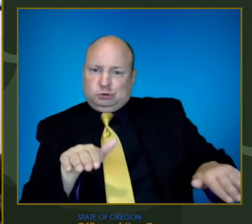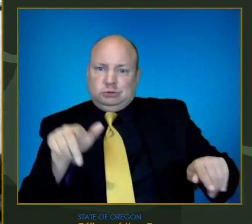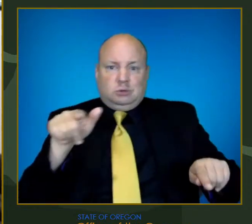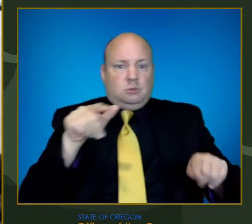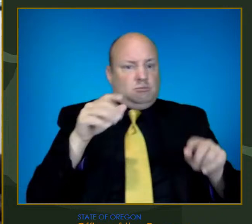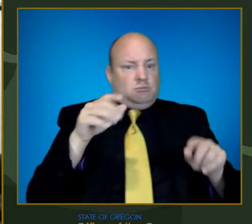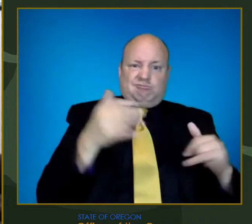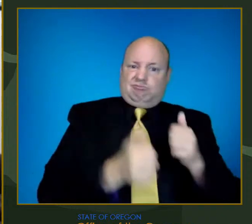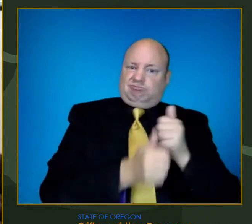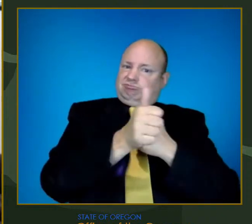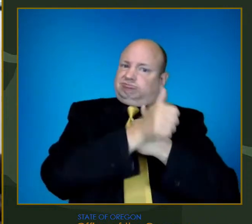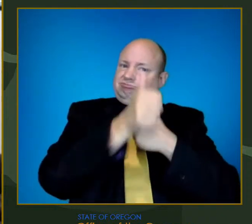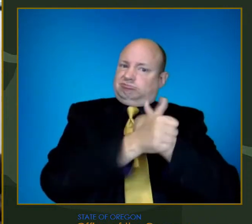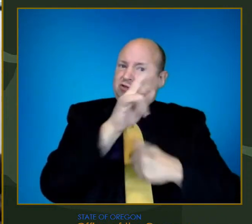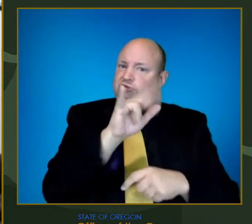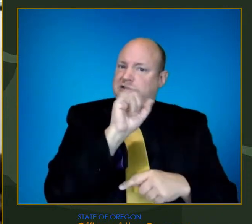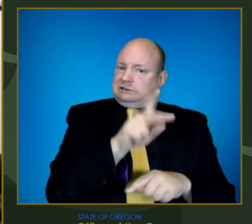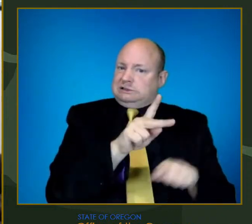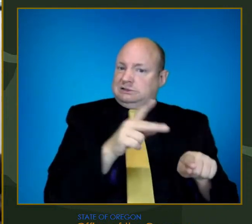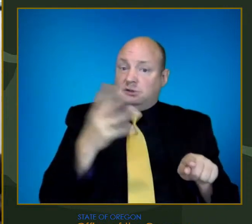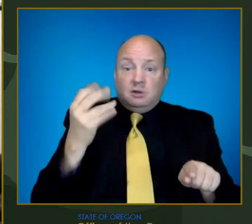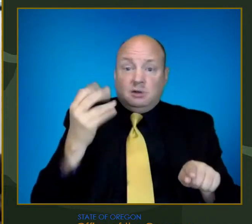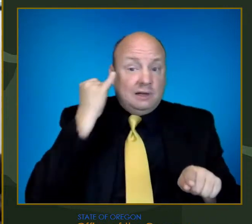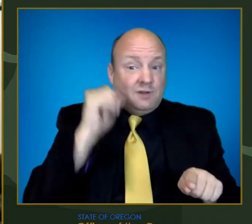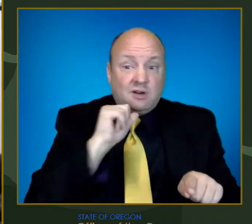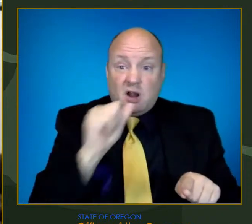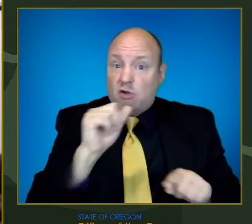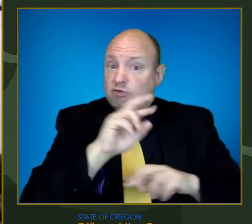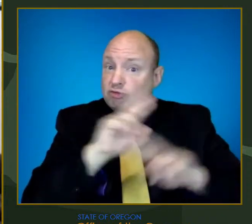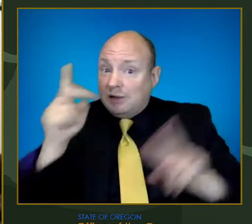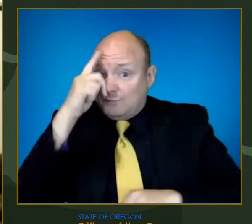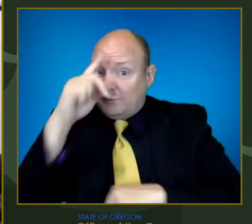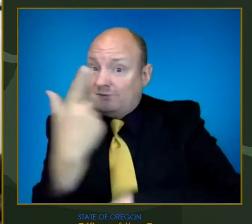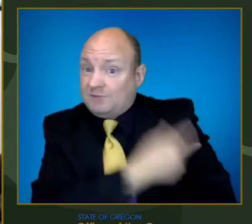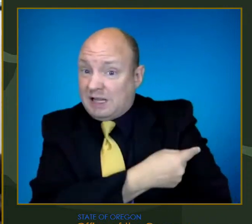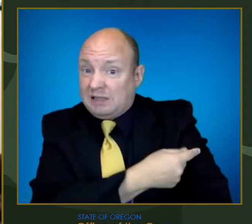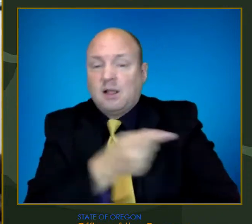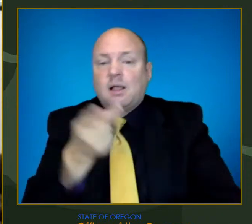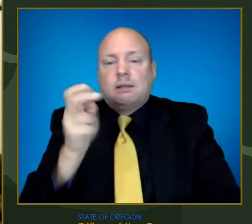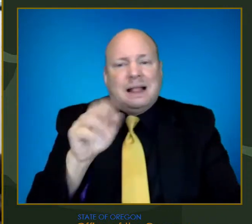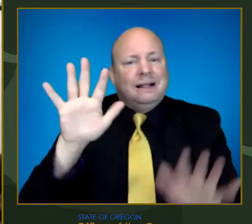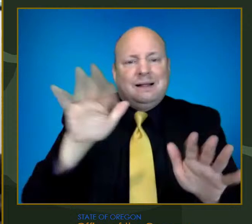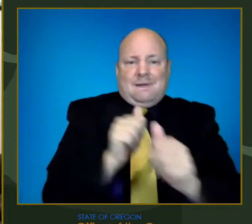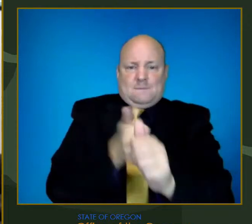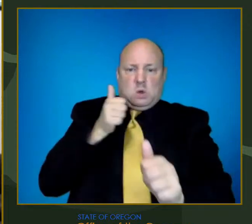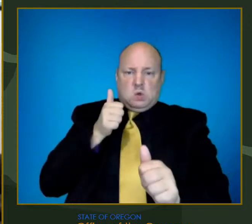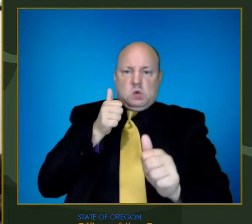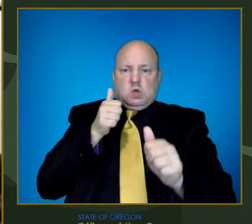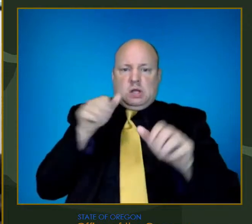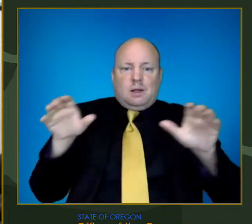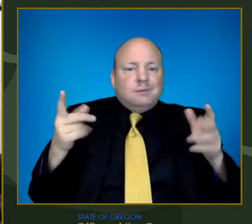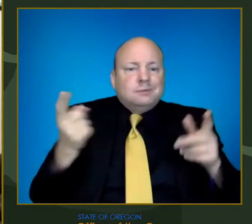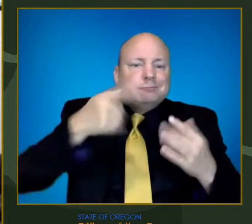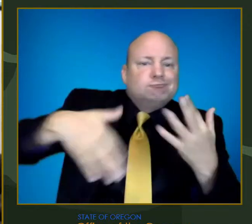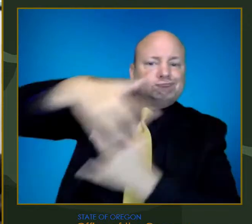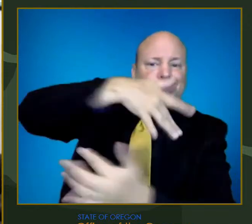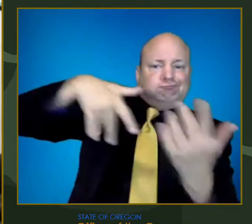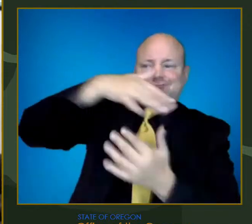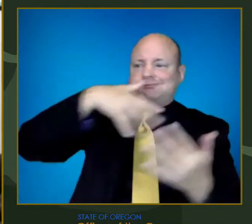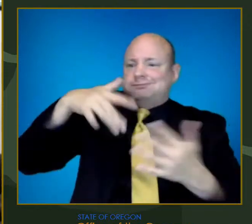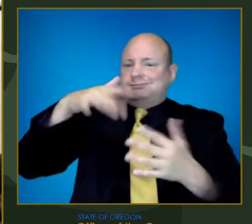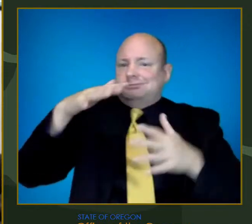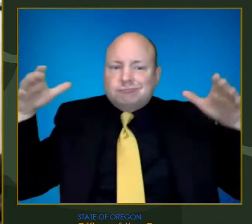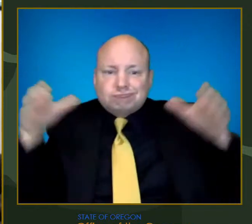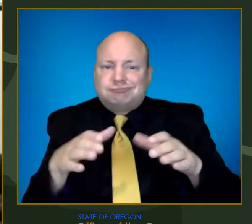vaccinated, please avoid all non-essential activities. Stay away from large groups of people. When you go out,